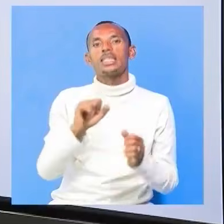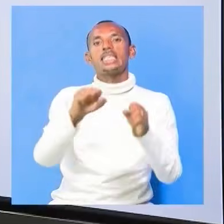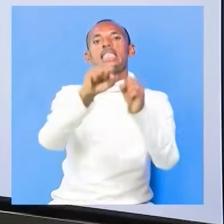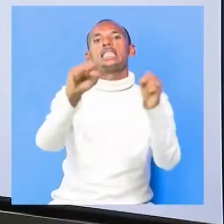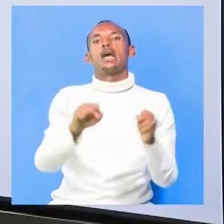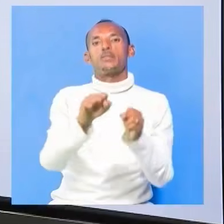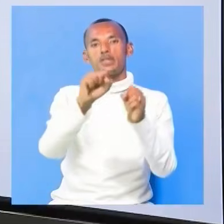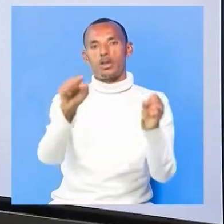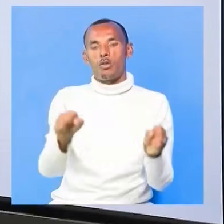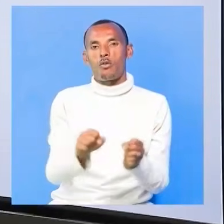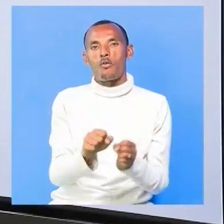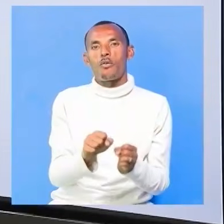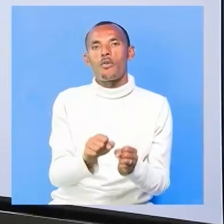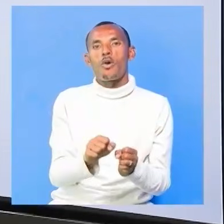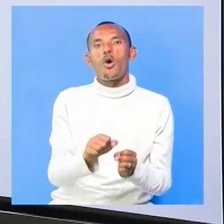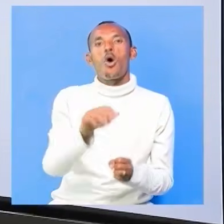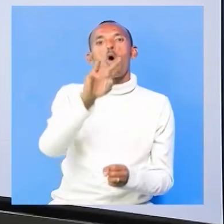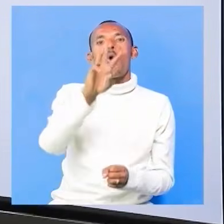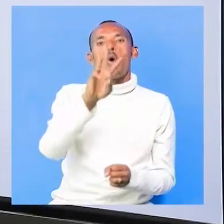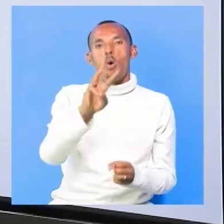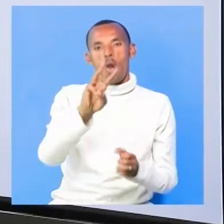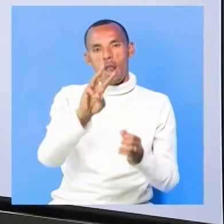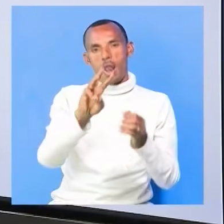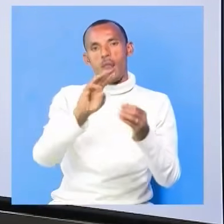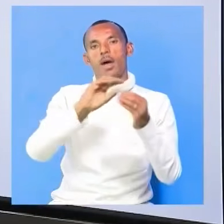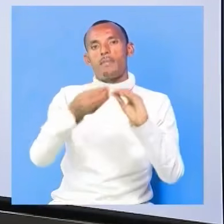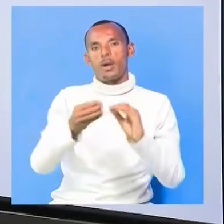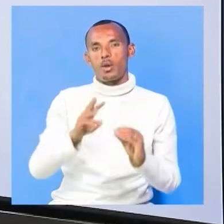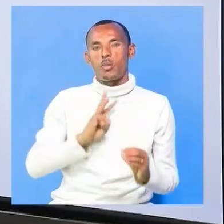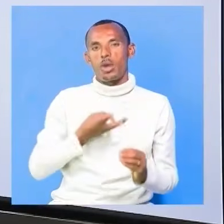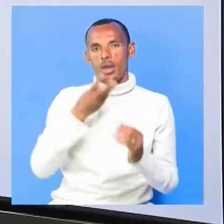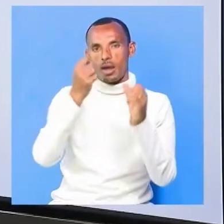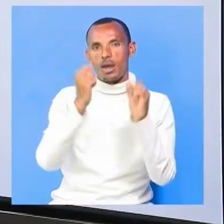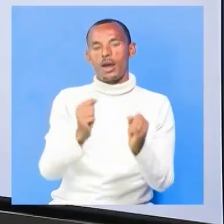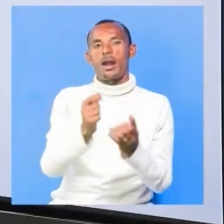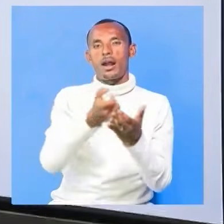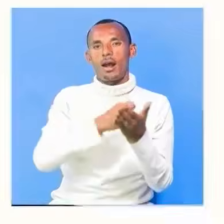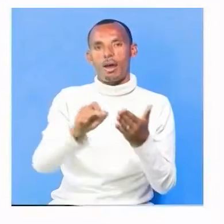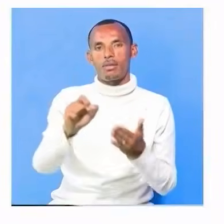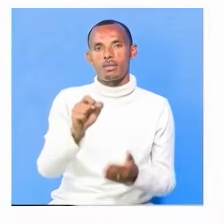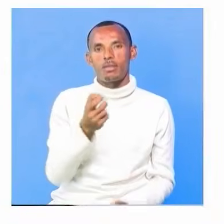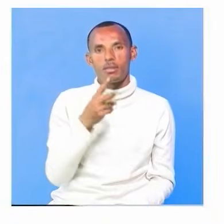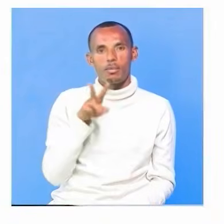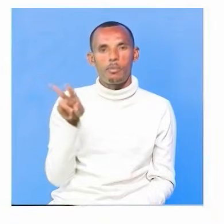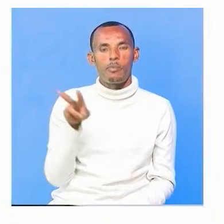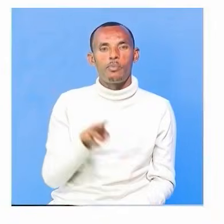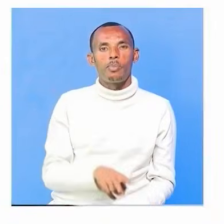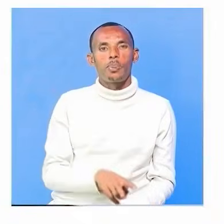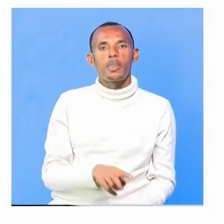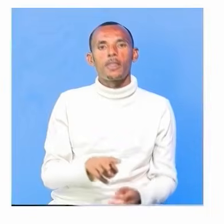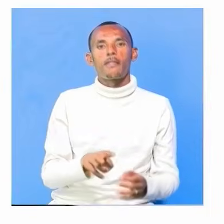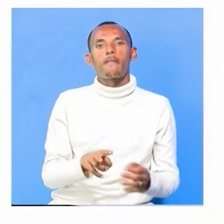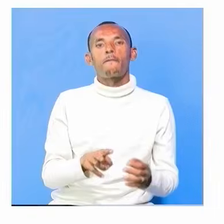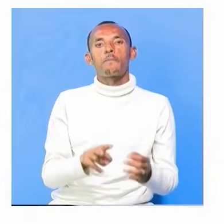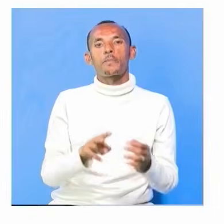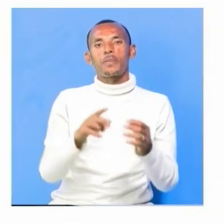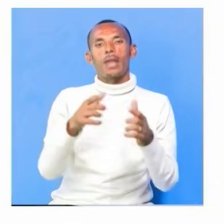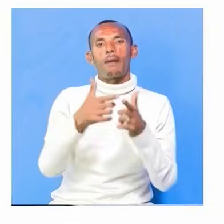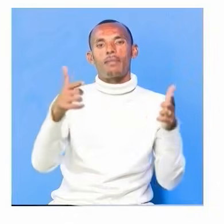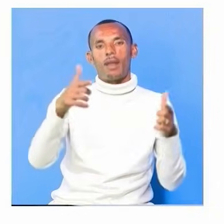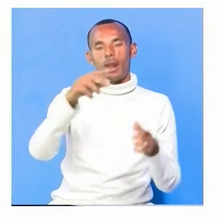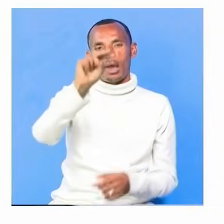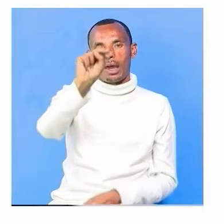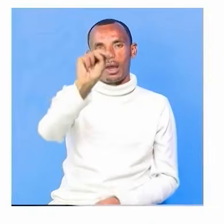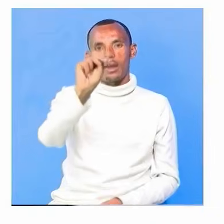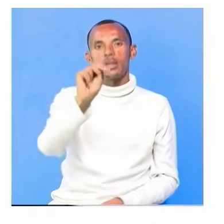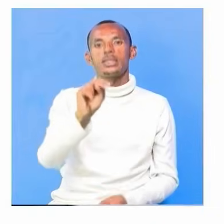the subset of the set of whole number. And we can write capital N is